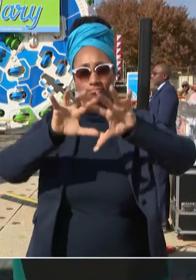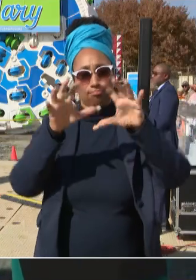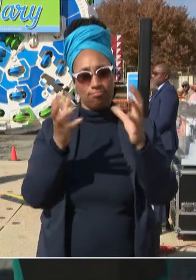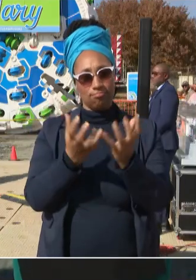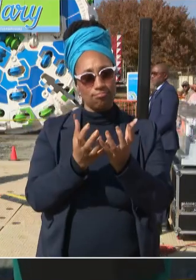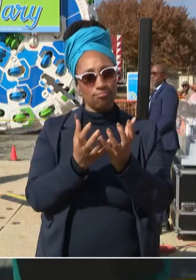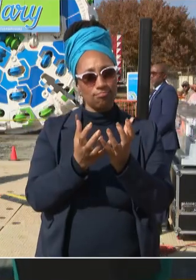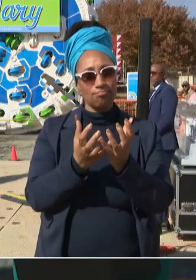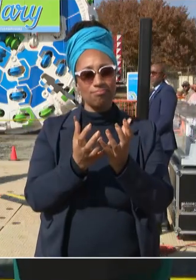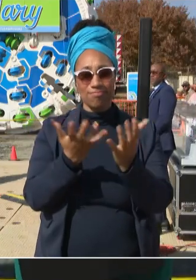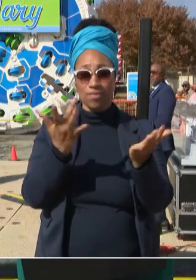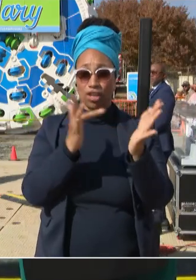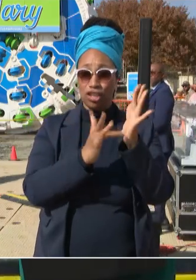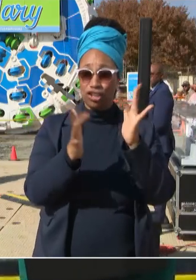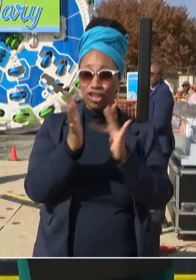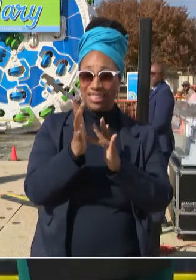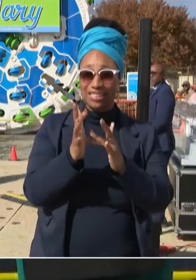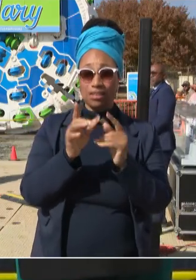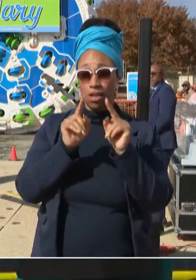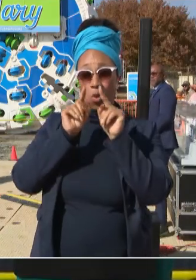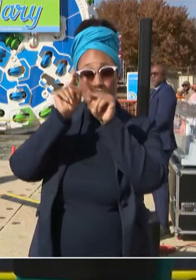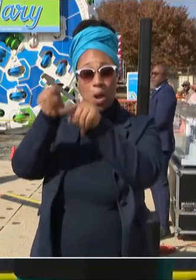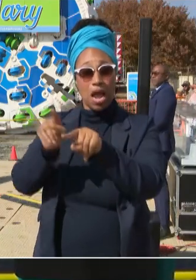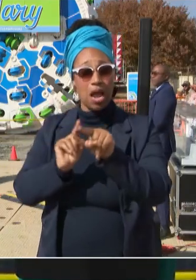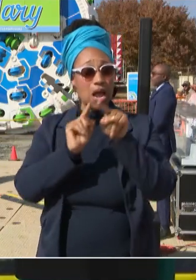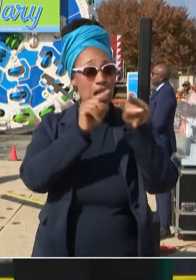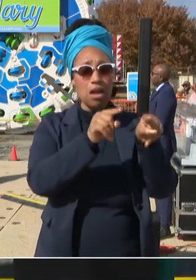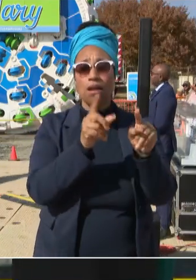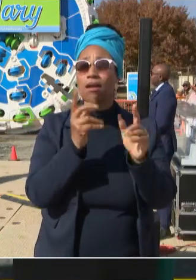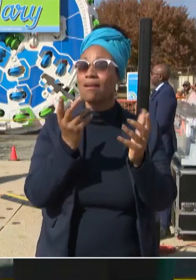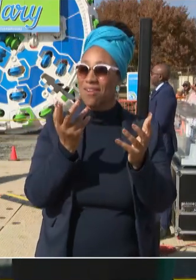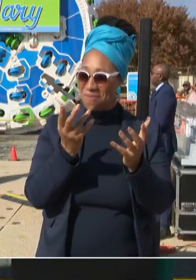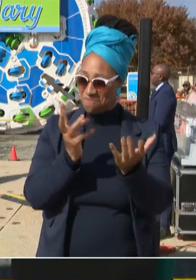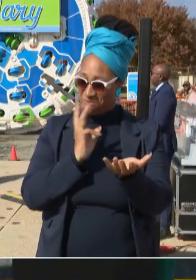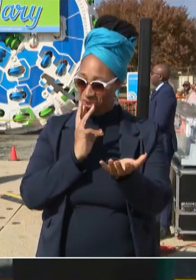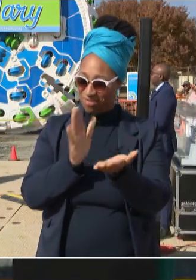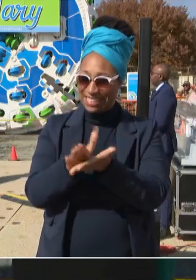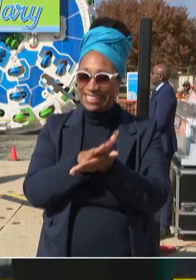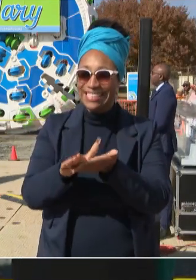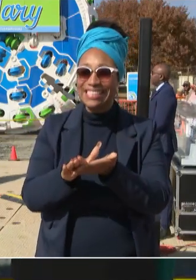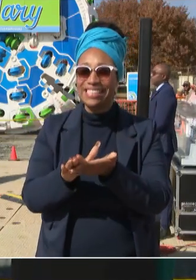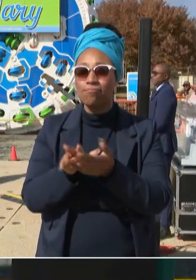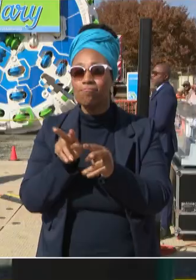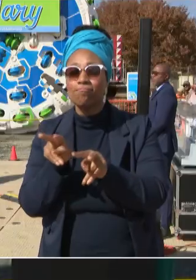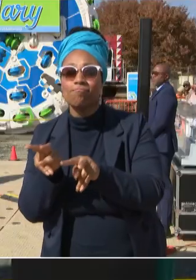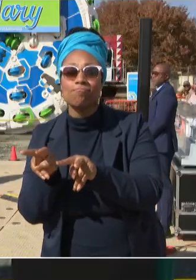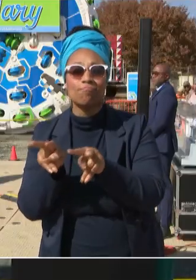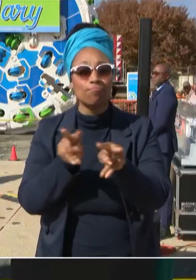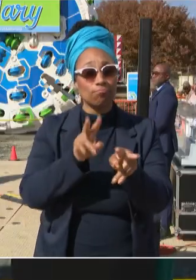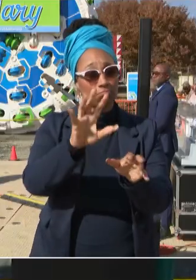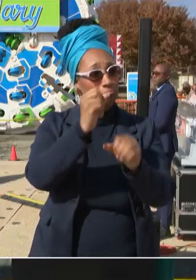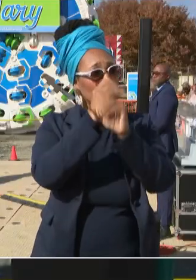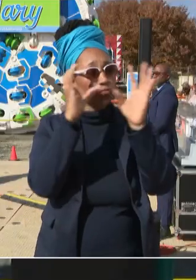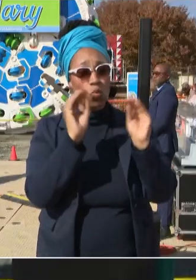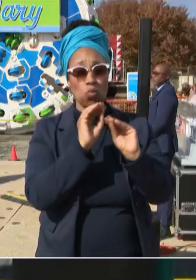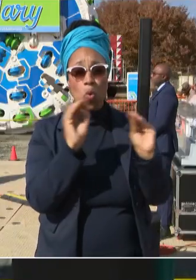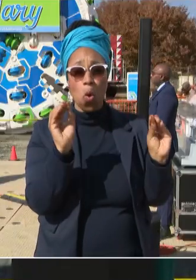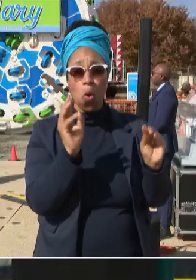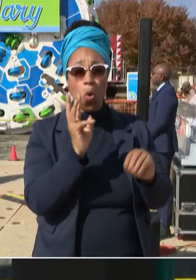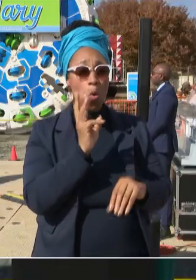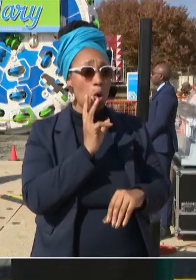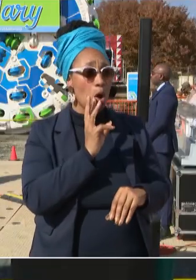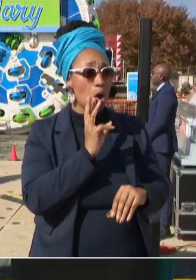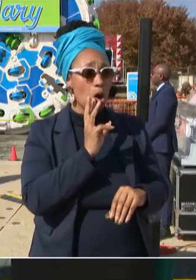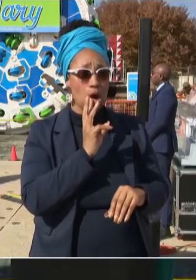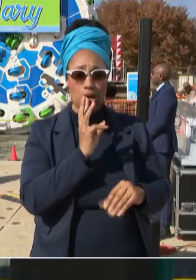water. If Jesus did not have clean water, he would not have been able to turn water into wine that night at that wedding in Cana. He would have not have been